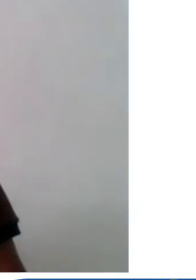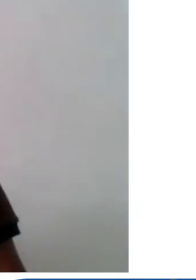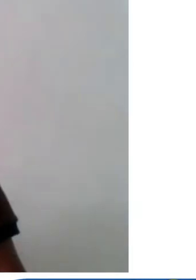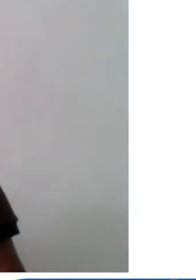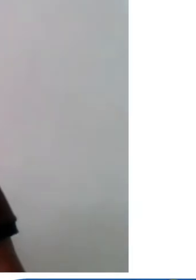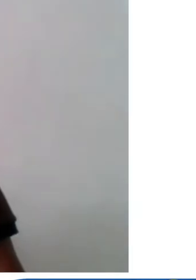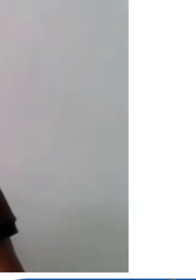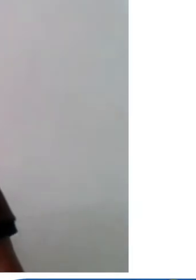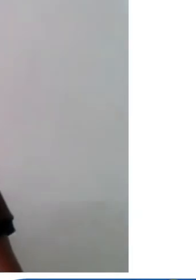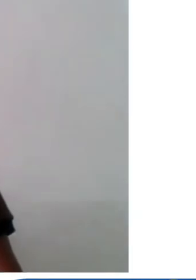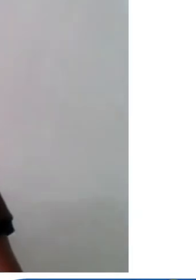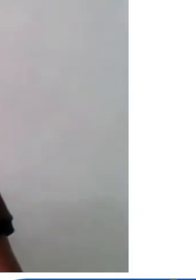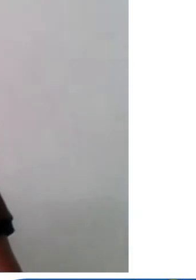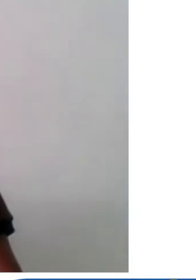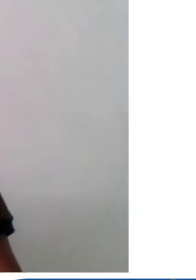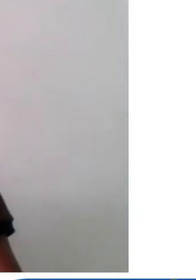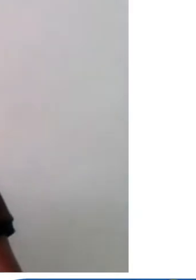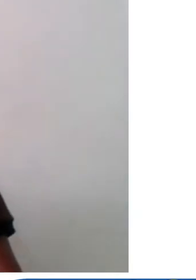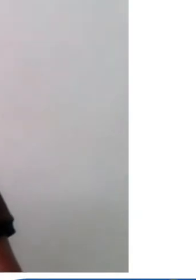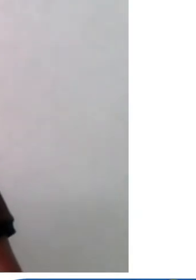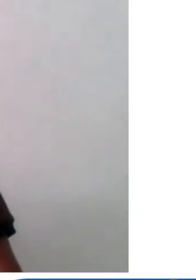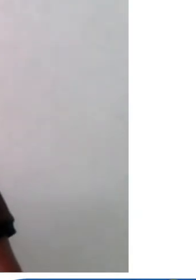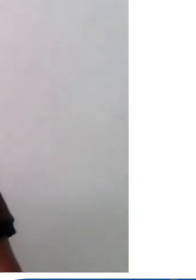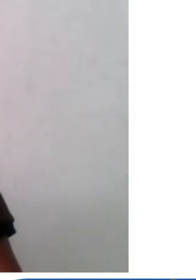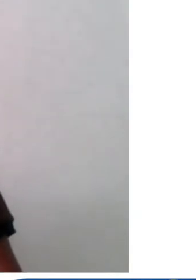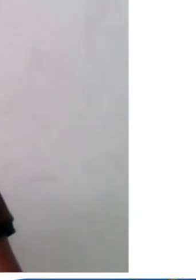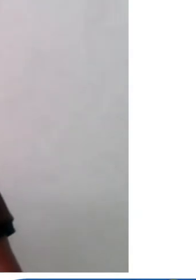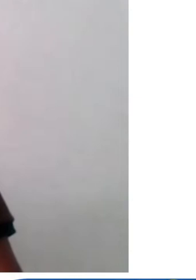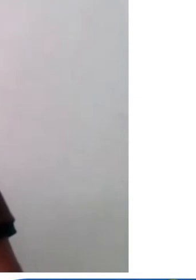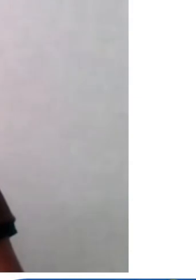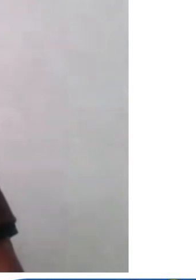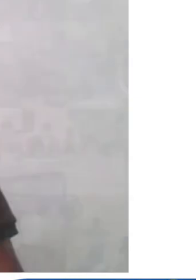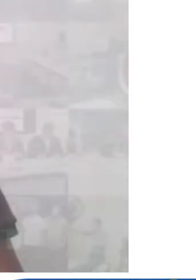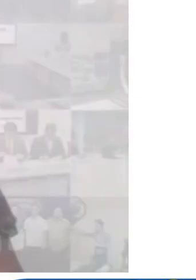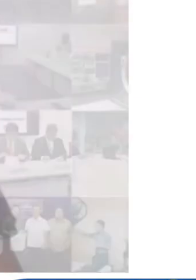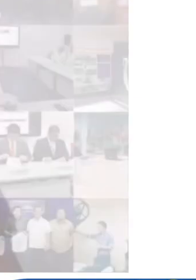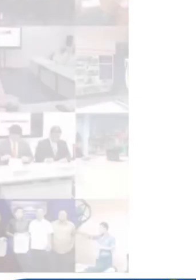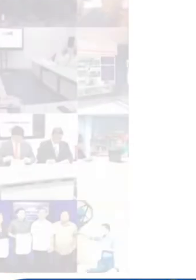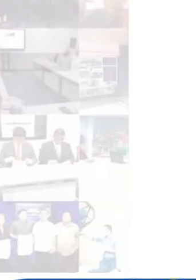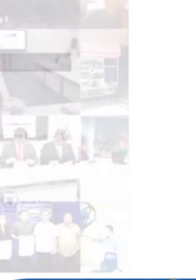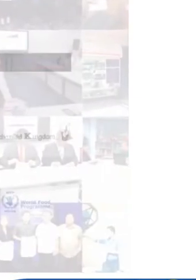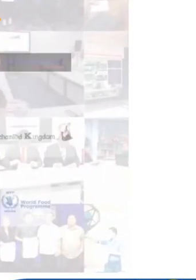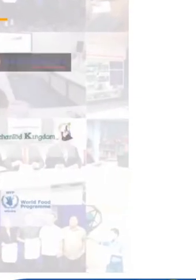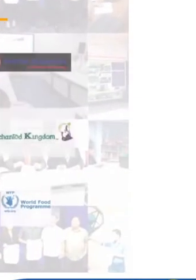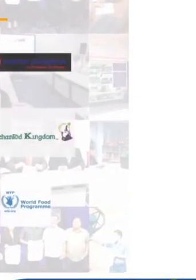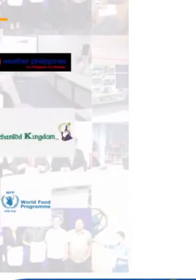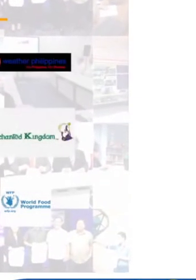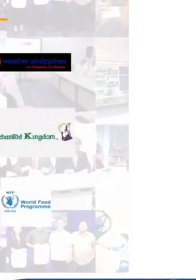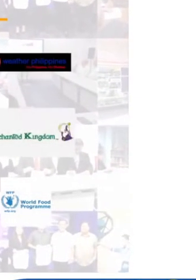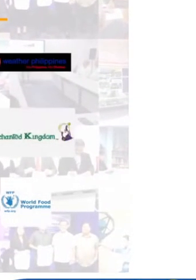kaguluhan, education, the pathway to peace and development.